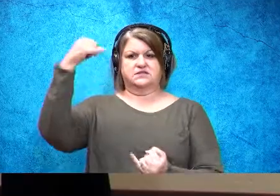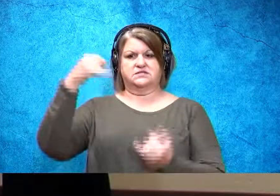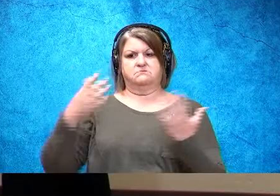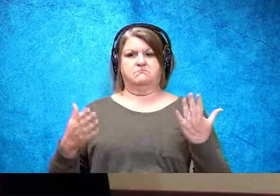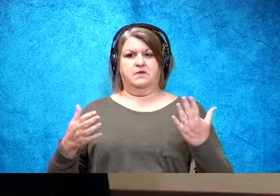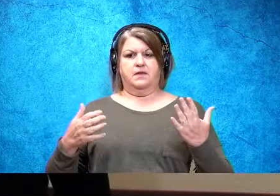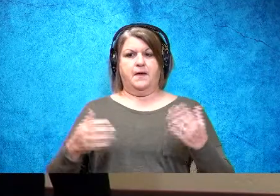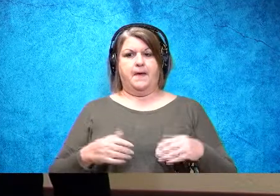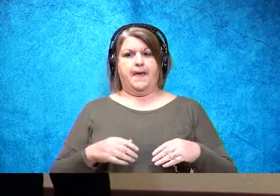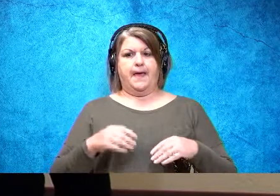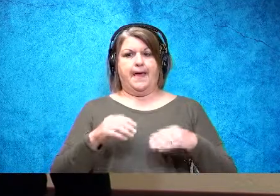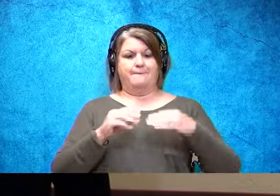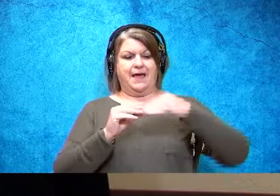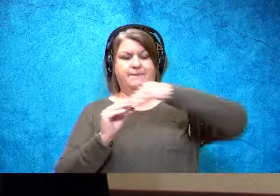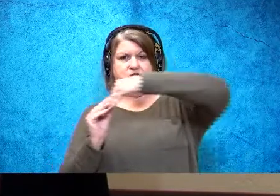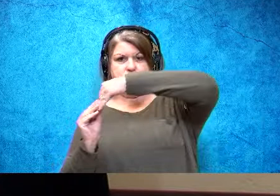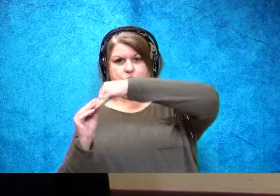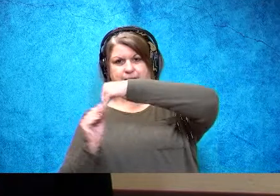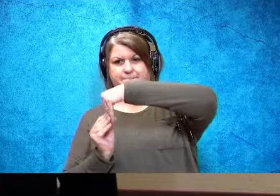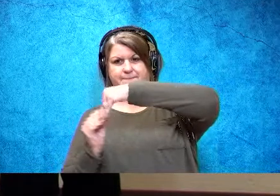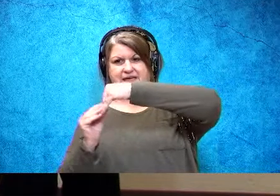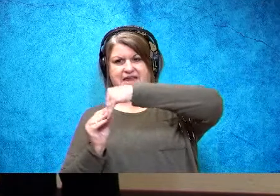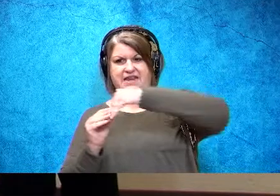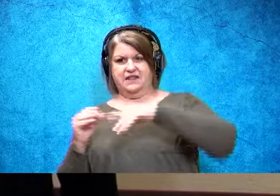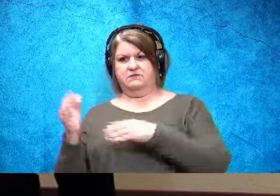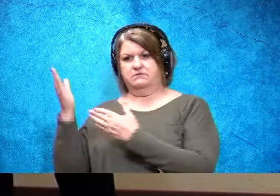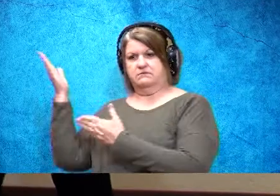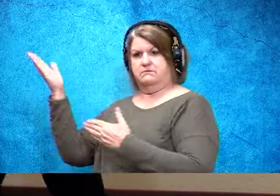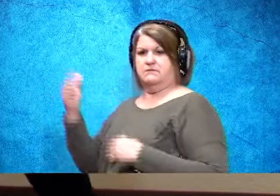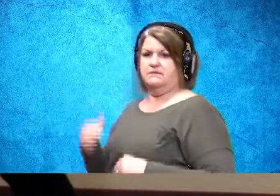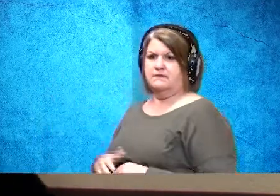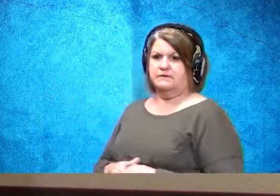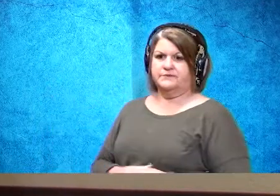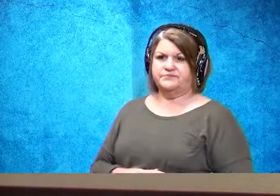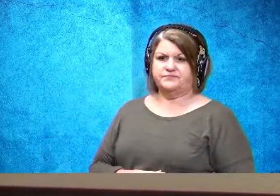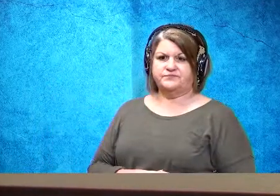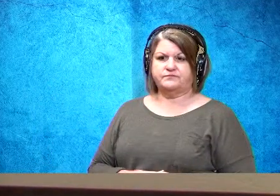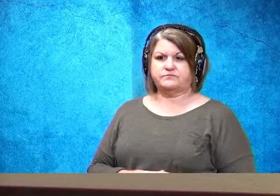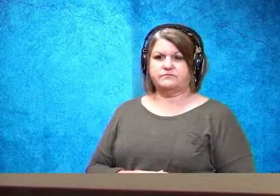kind of a little zigzag right there. All right.